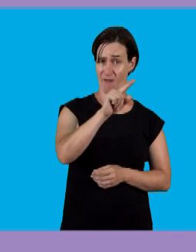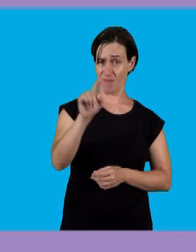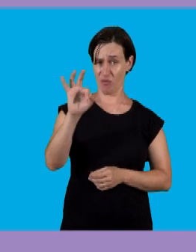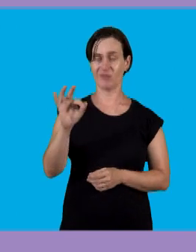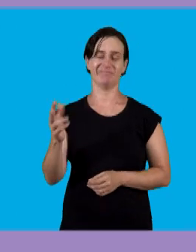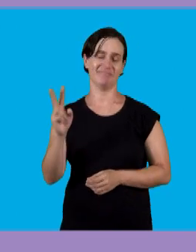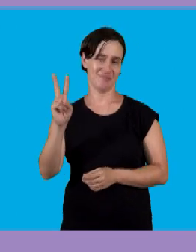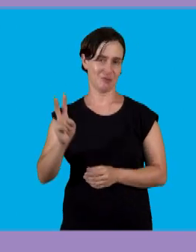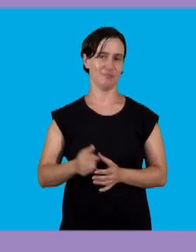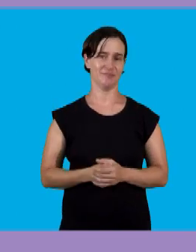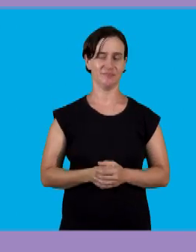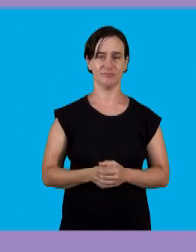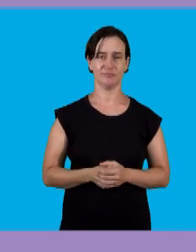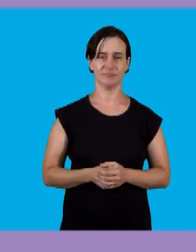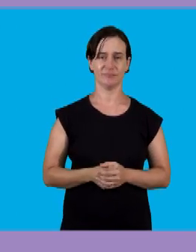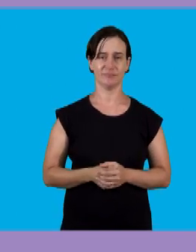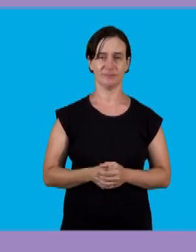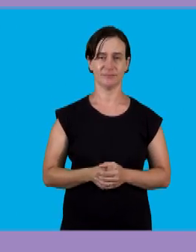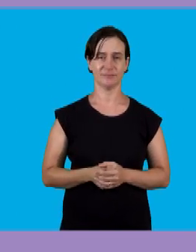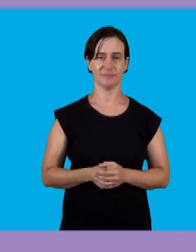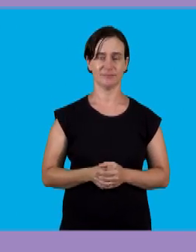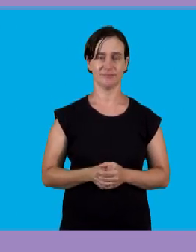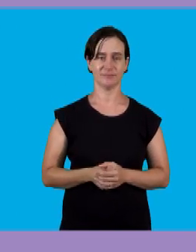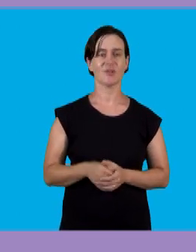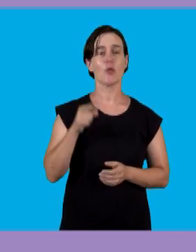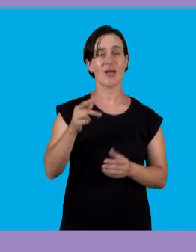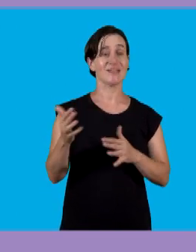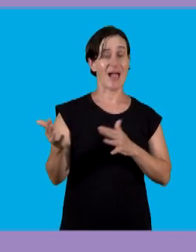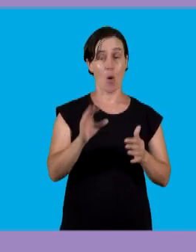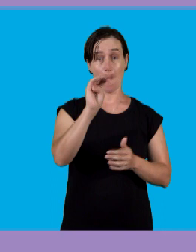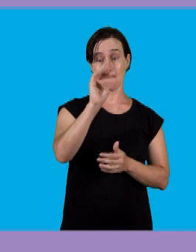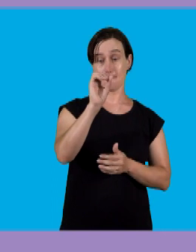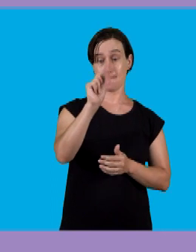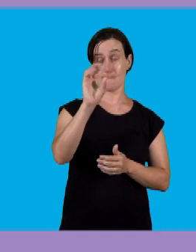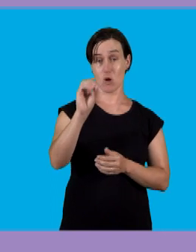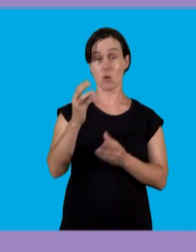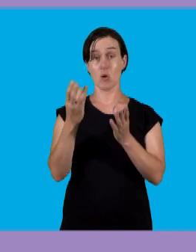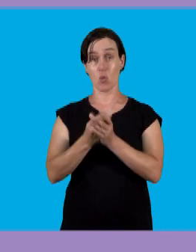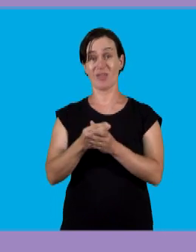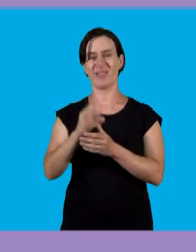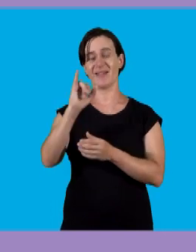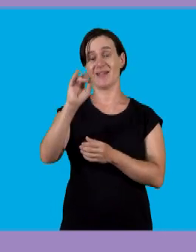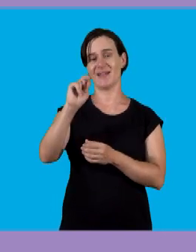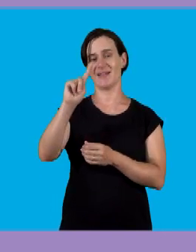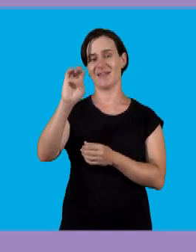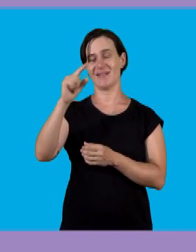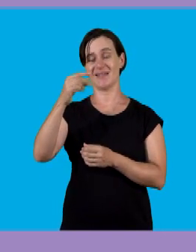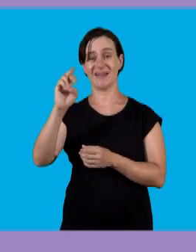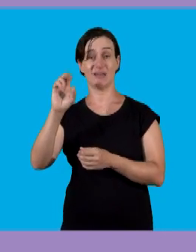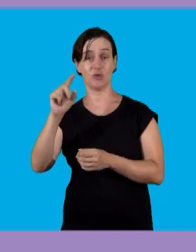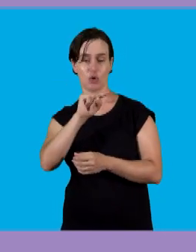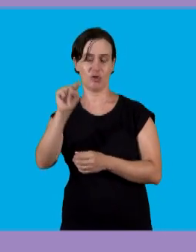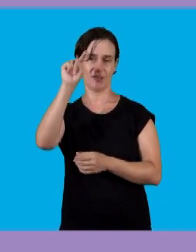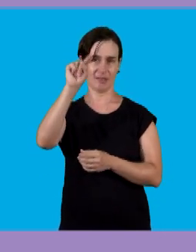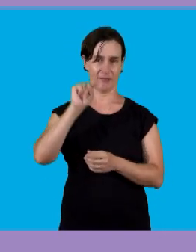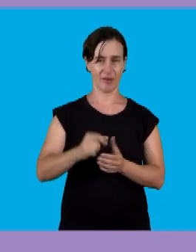to 2. So that was us dividing monomials by integers. Let's check when we divide